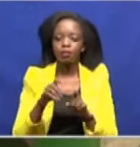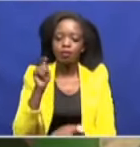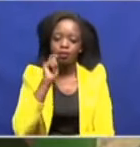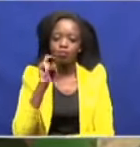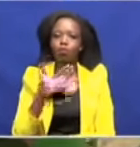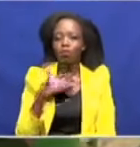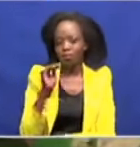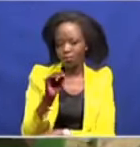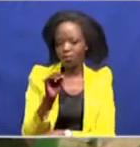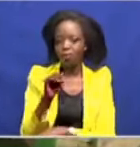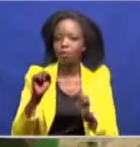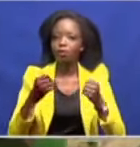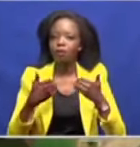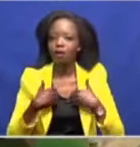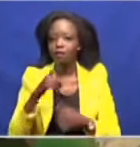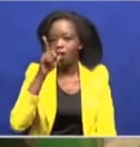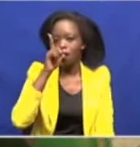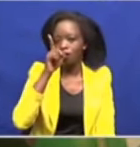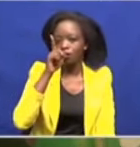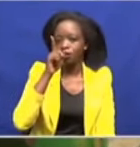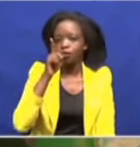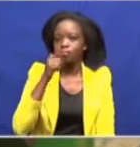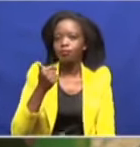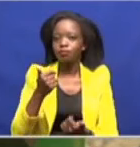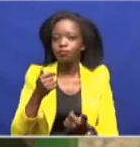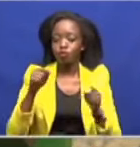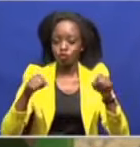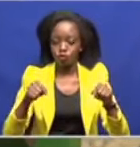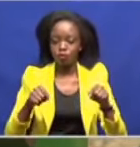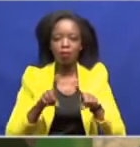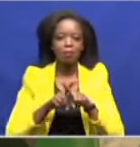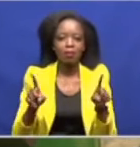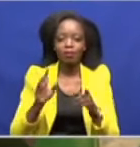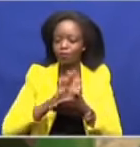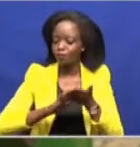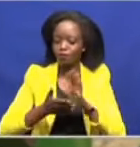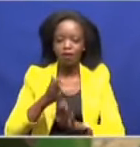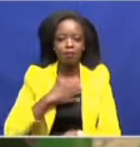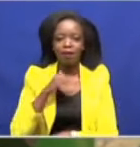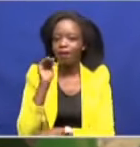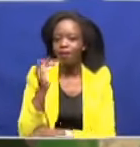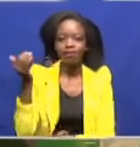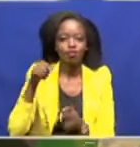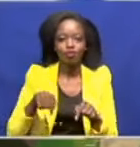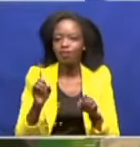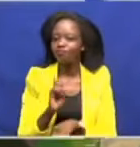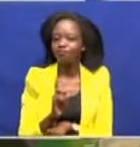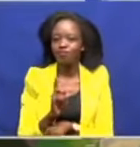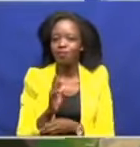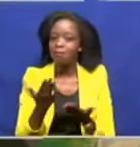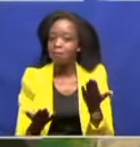ask whether we could have our lunch broadcasted live today, but forgive me, I will not ask that today.